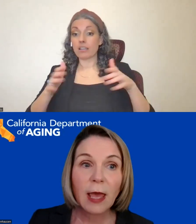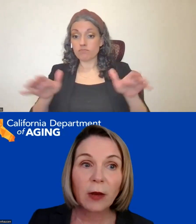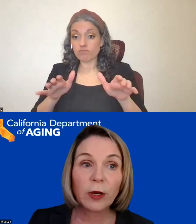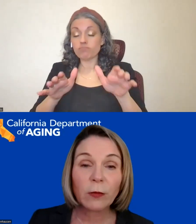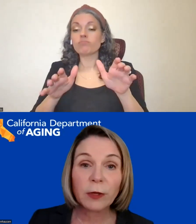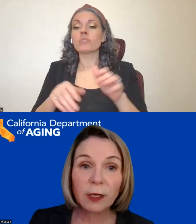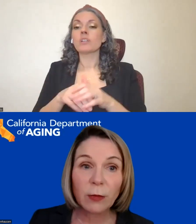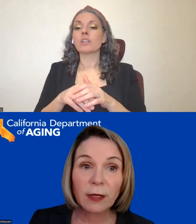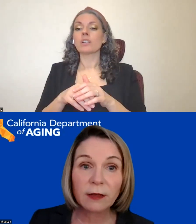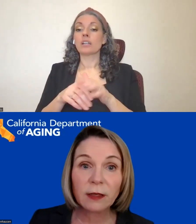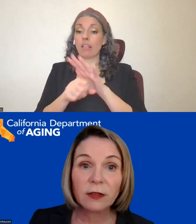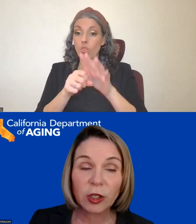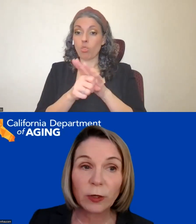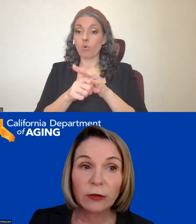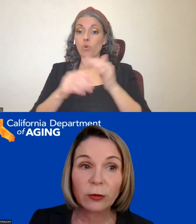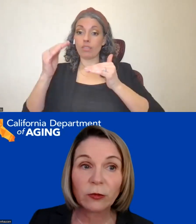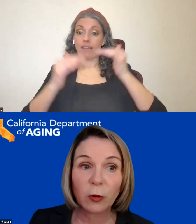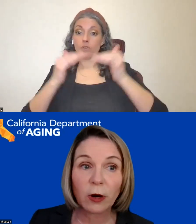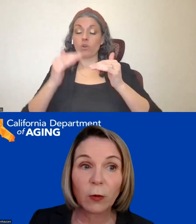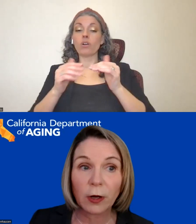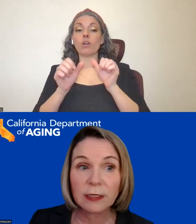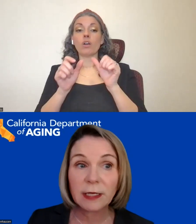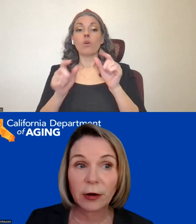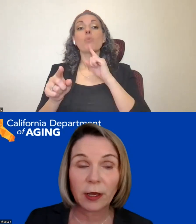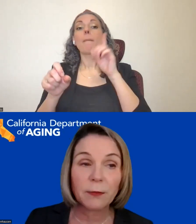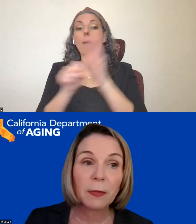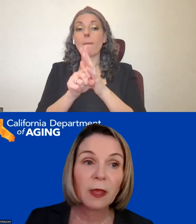level, and we are really committed to continuing to explore our